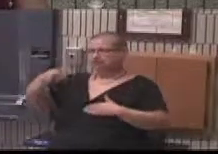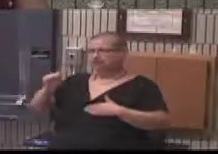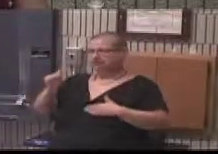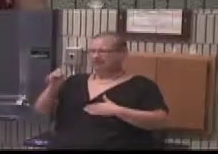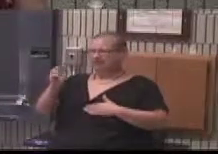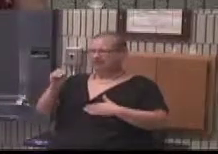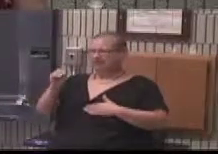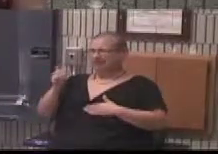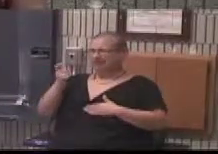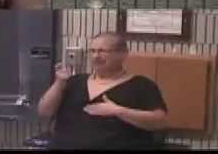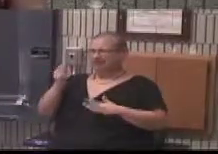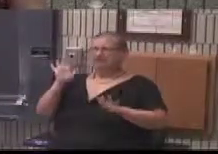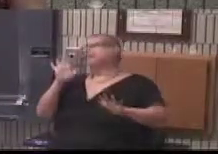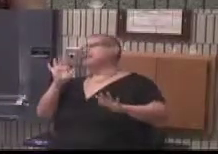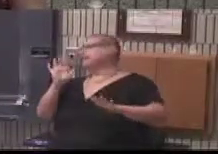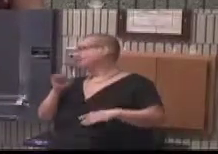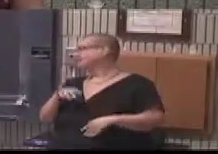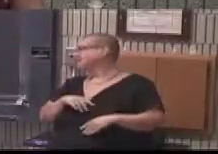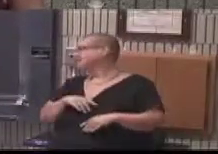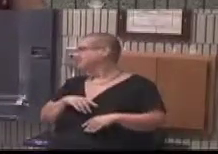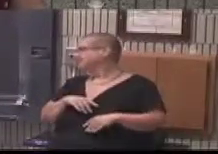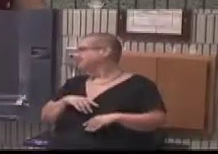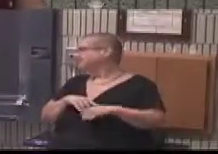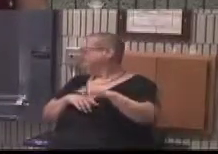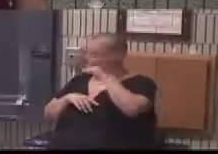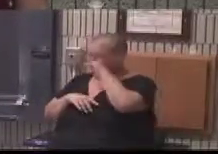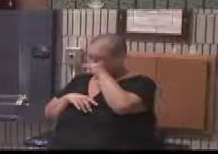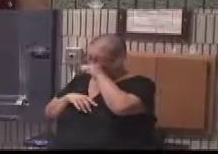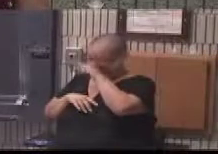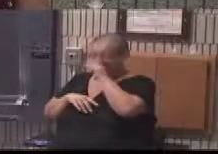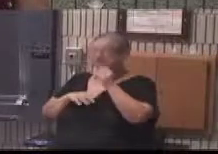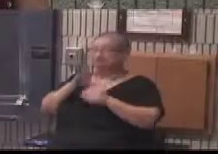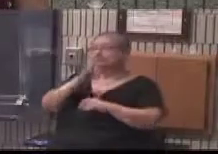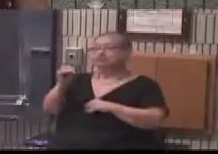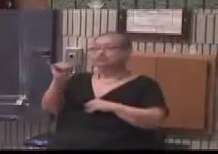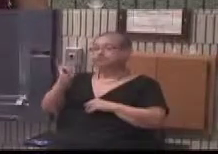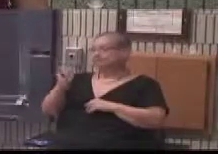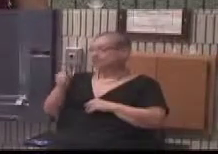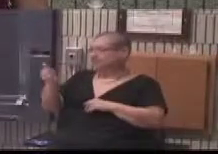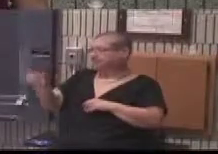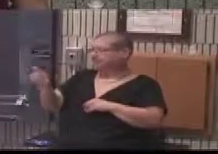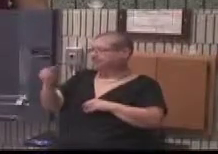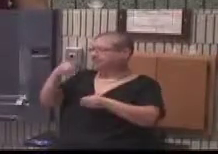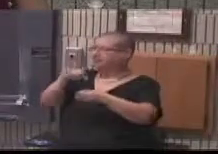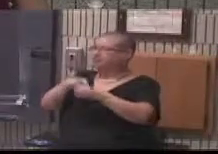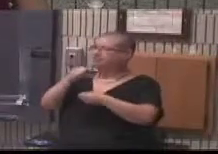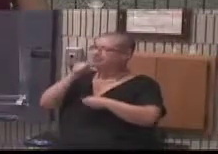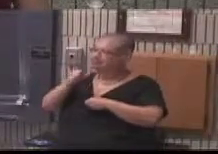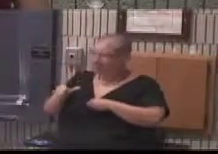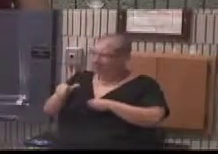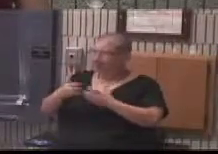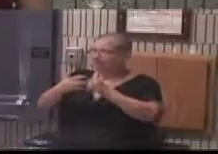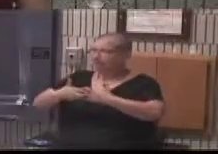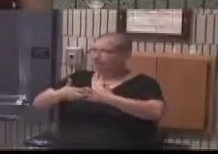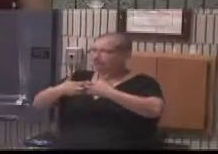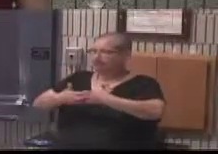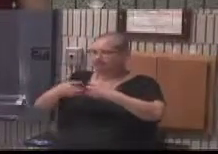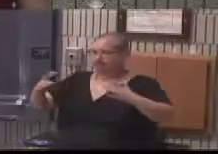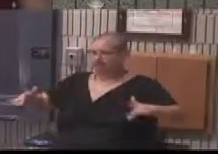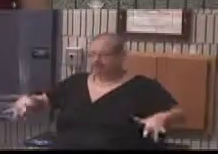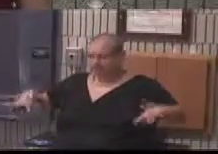there are things such as... Disregard that scene. The fact that he's in a non-motorized wheelchair